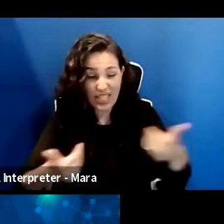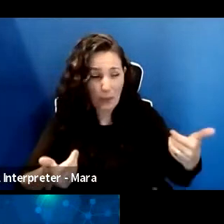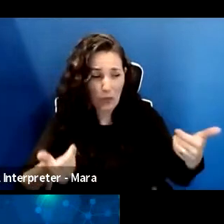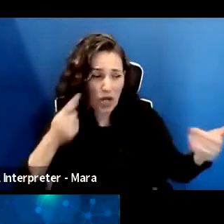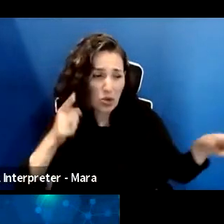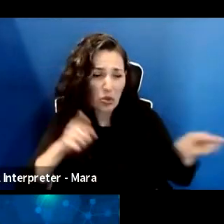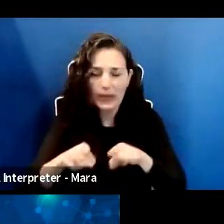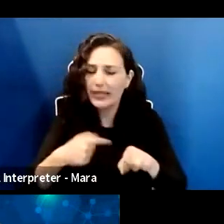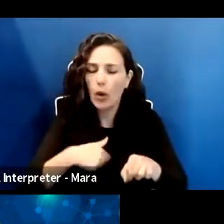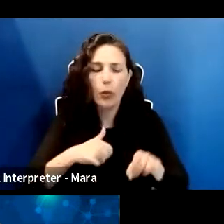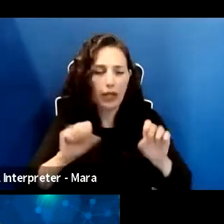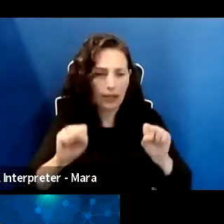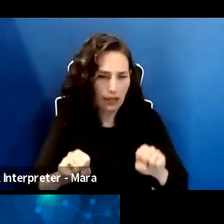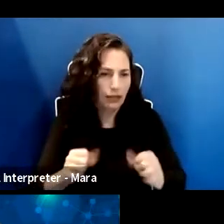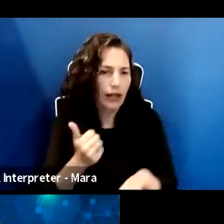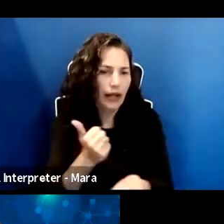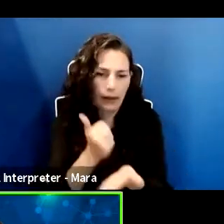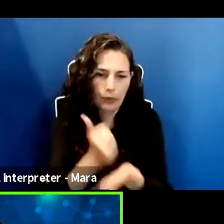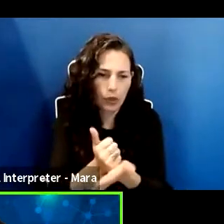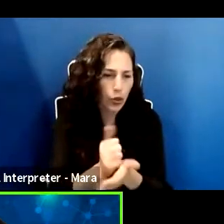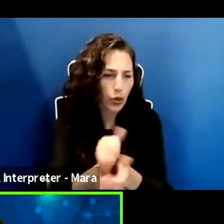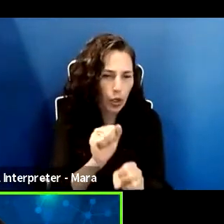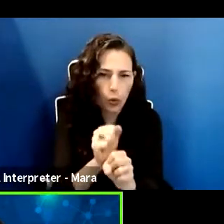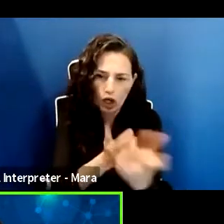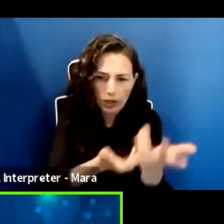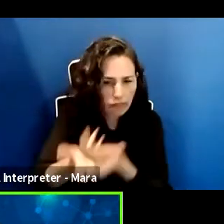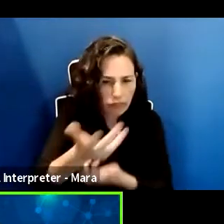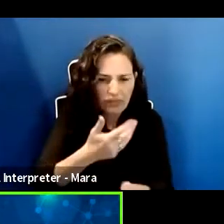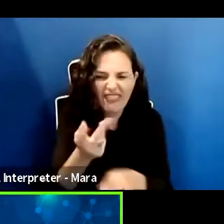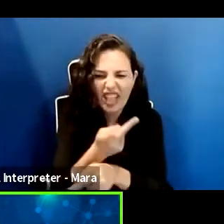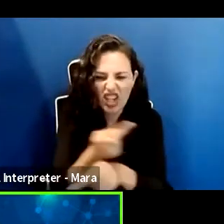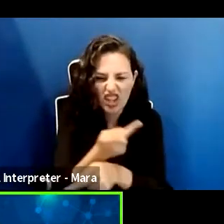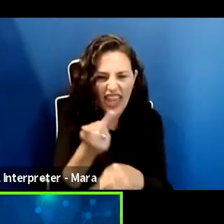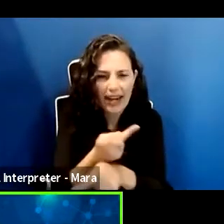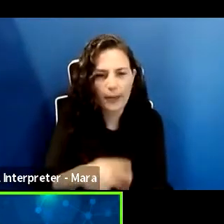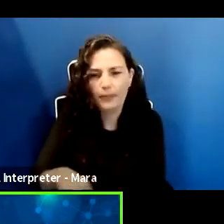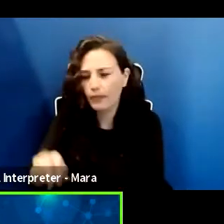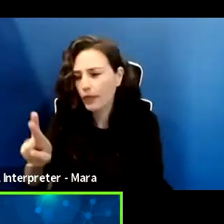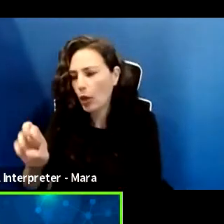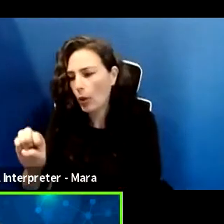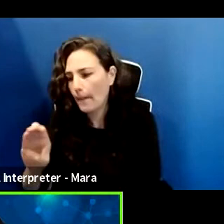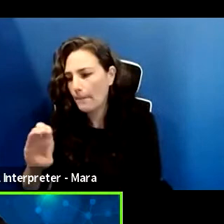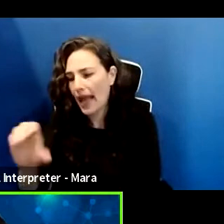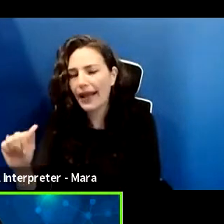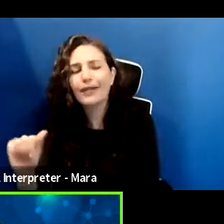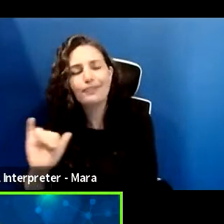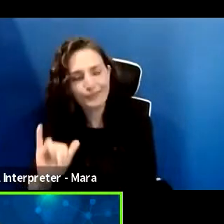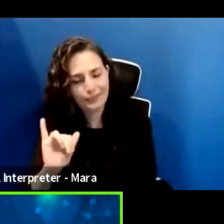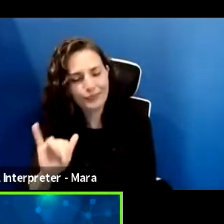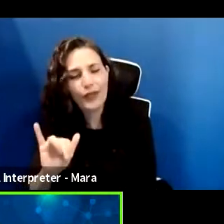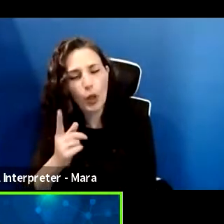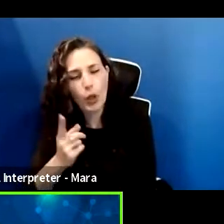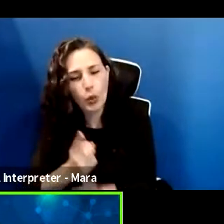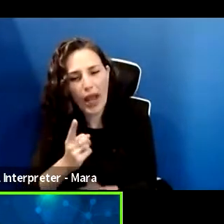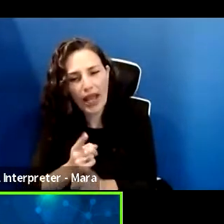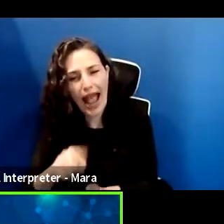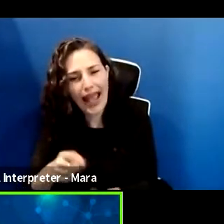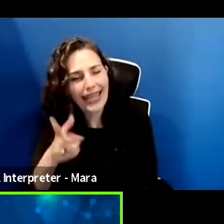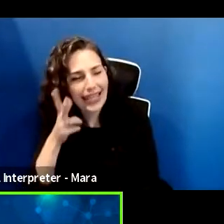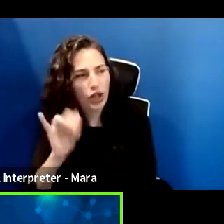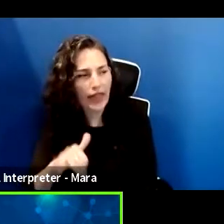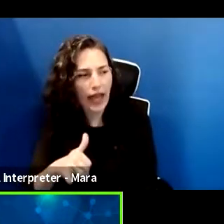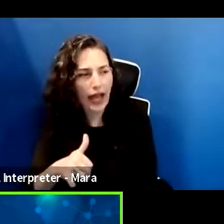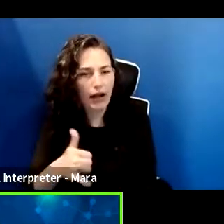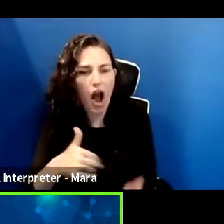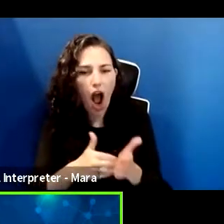the timing of all of that as well. Yeah, that is the thing that I hear the most constantly from members, is that when there is